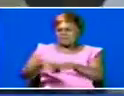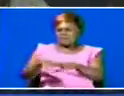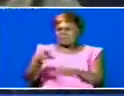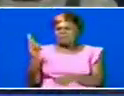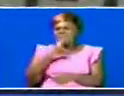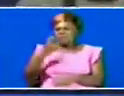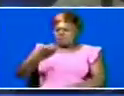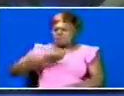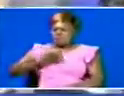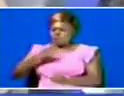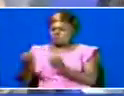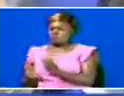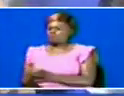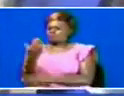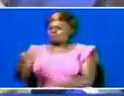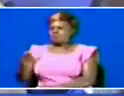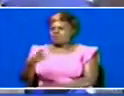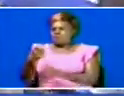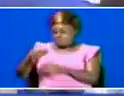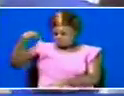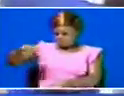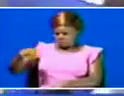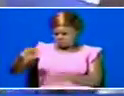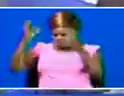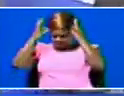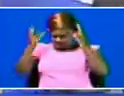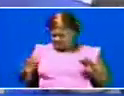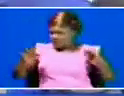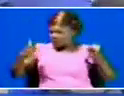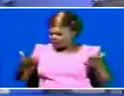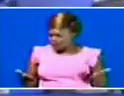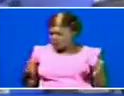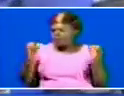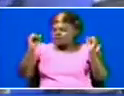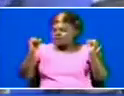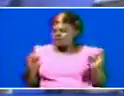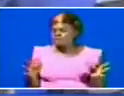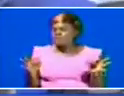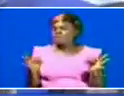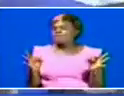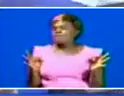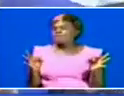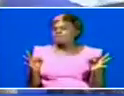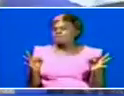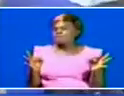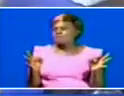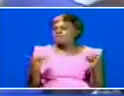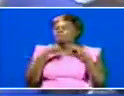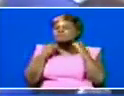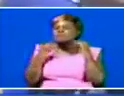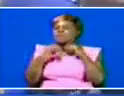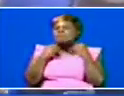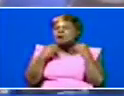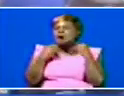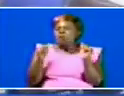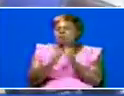their own diocese. Kwa hivyo kuanzia leo tumeamua ya kwamba ikiwa anduku wetu kiawasisi hata andamana